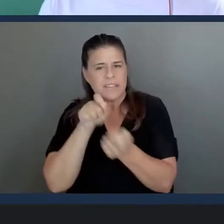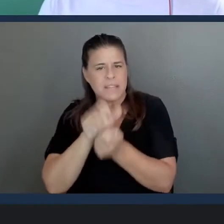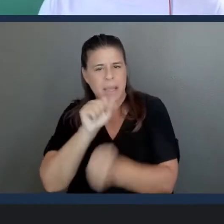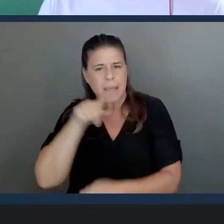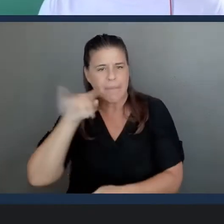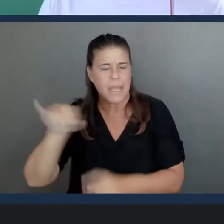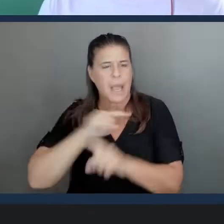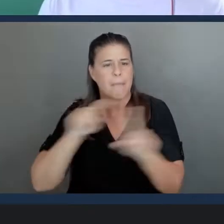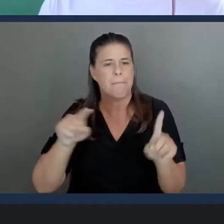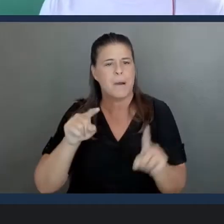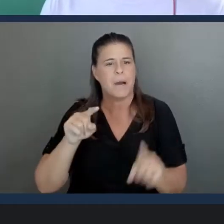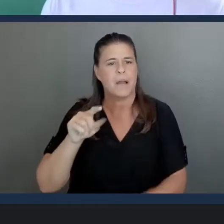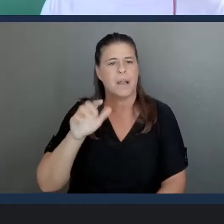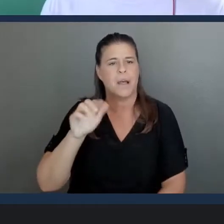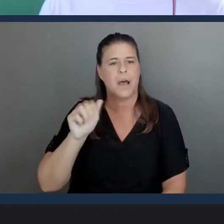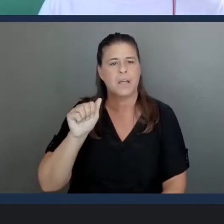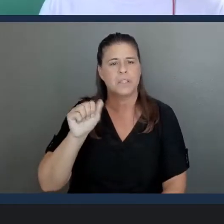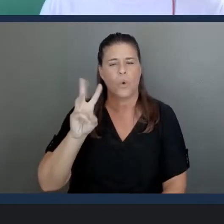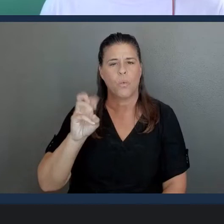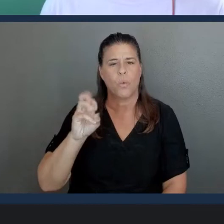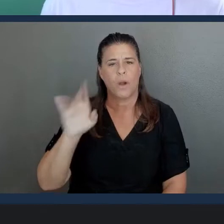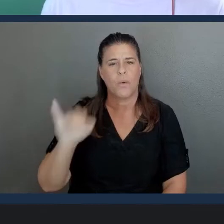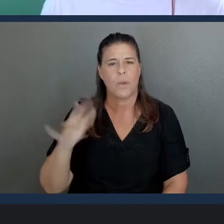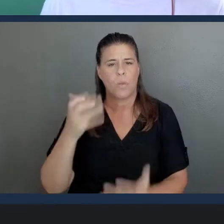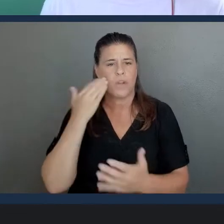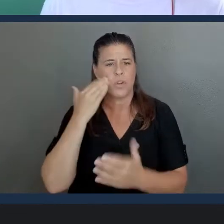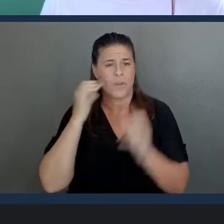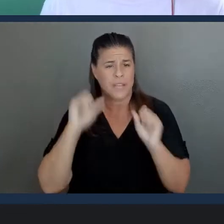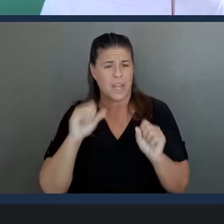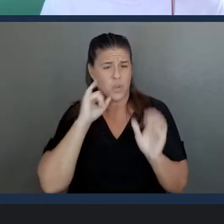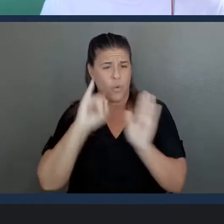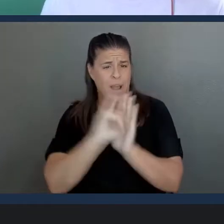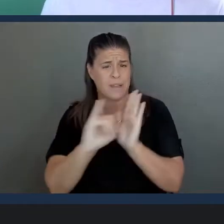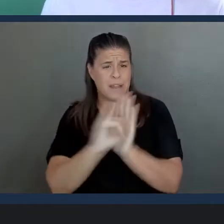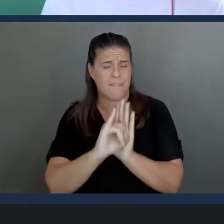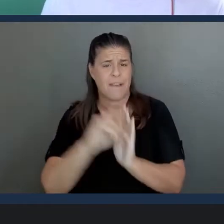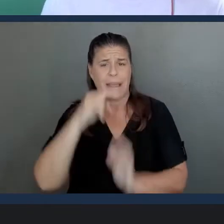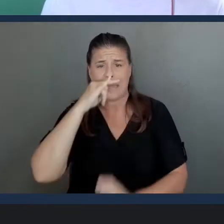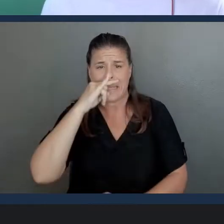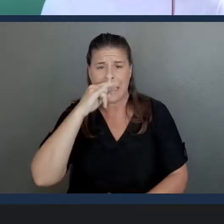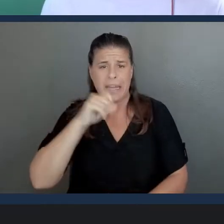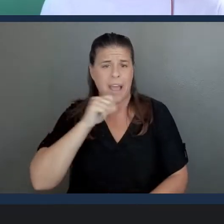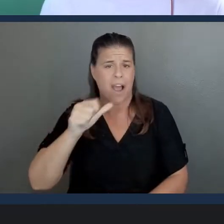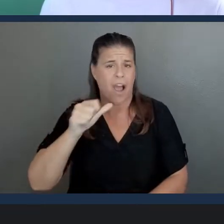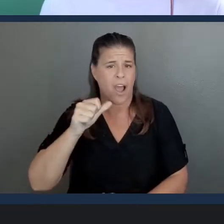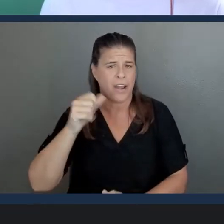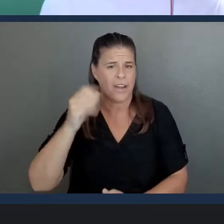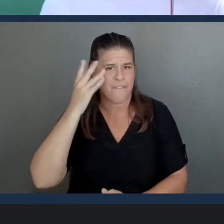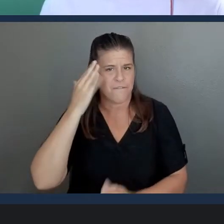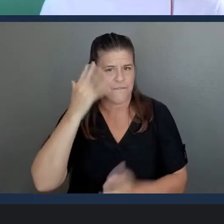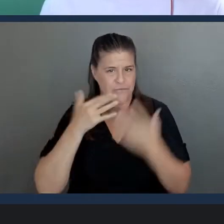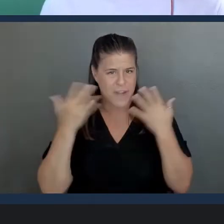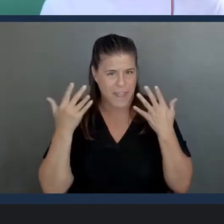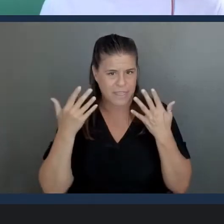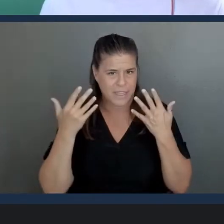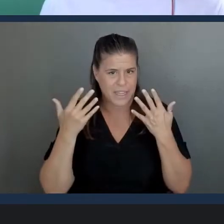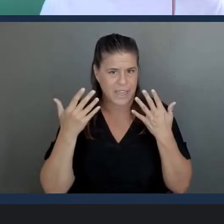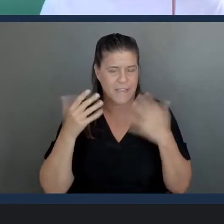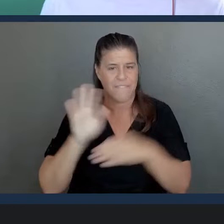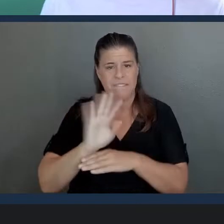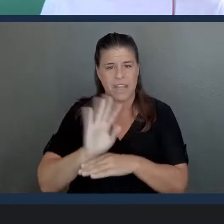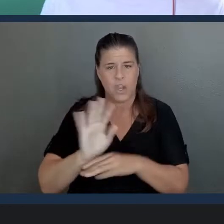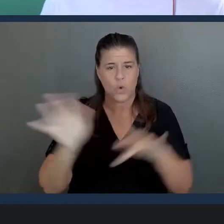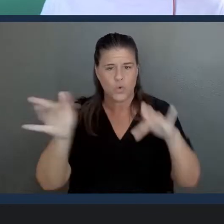but coming in, is there a way to identify kid-unfriendly content in a video and skip it by choosing that at the start or something like